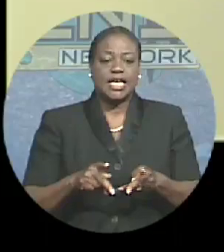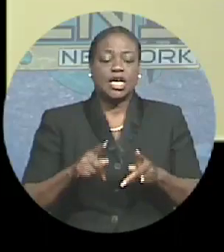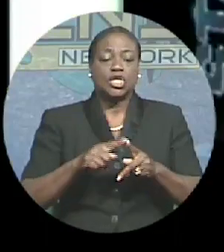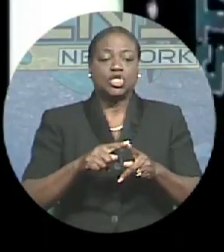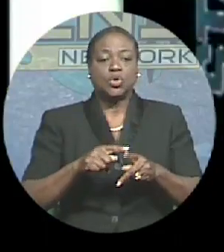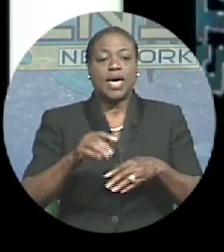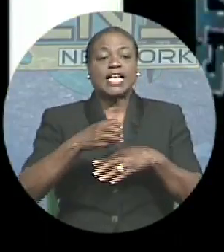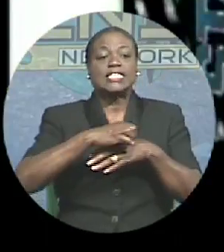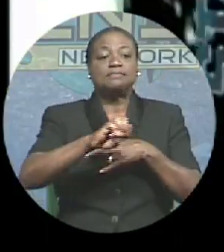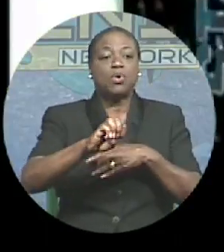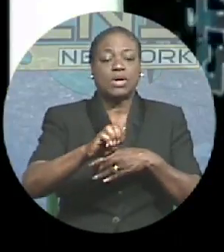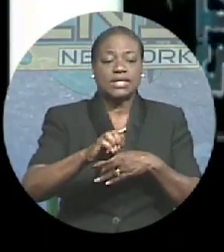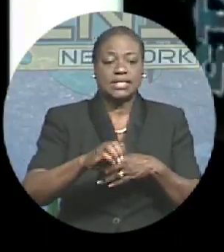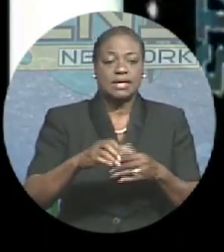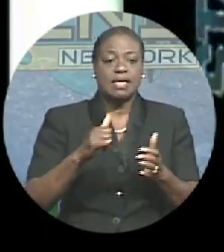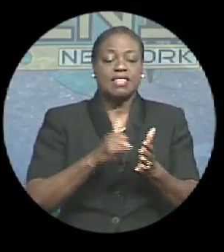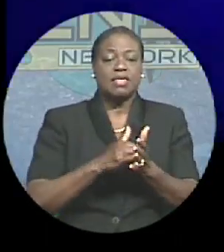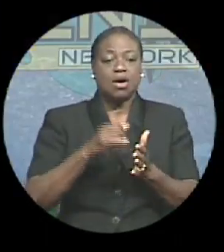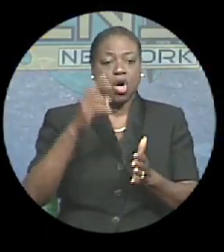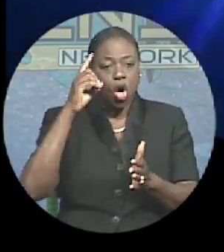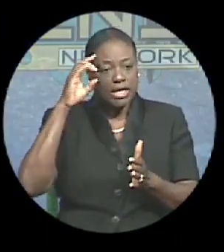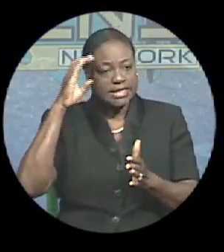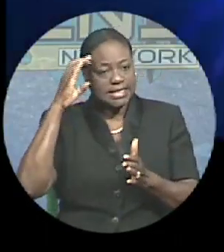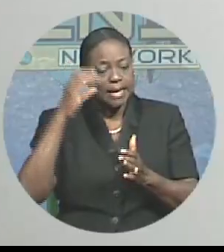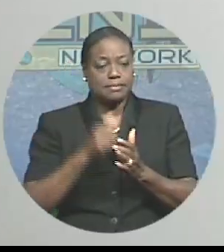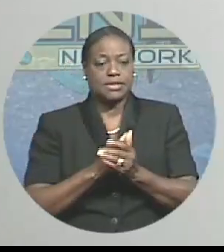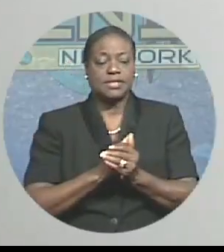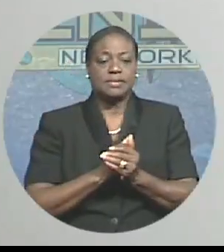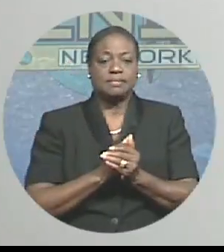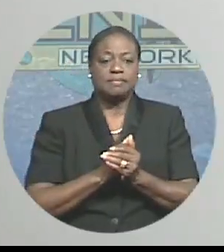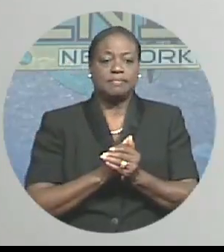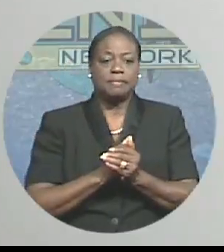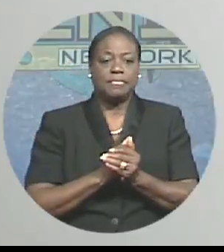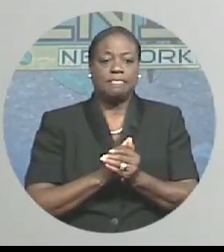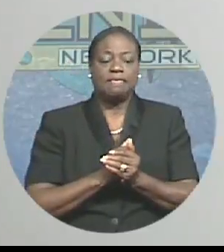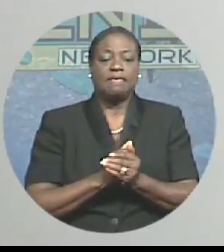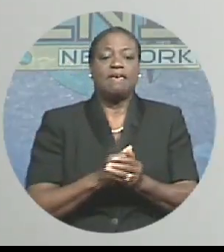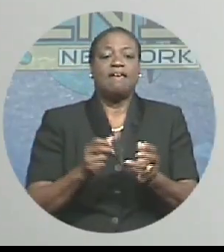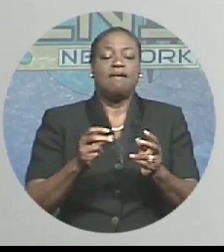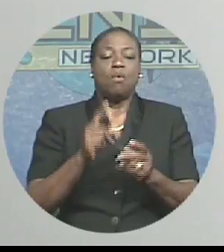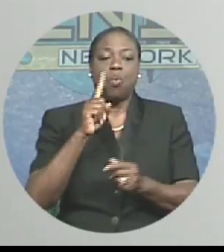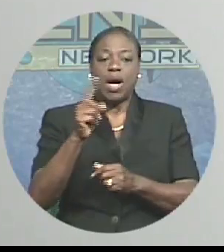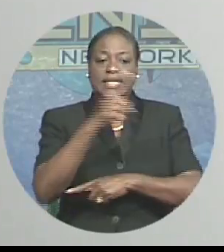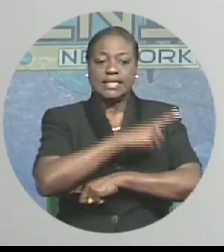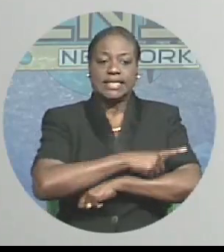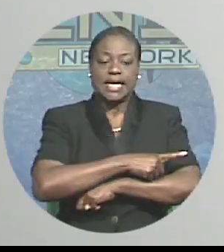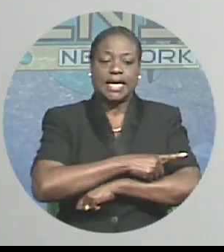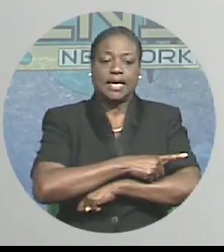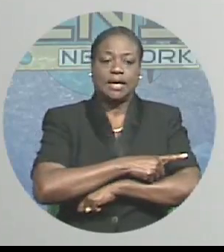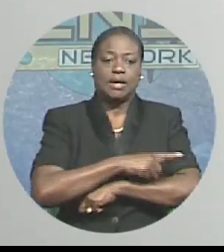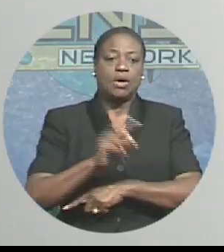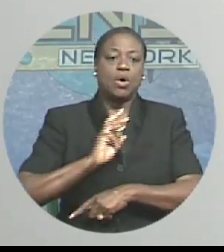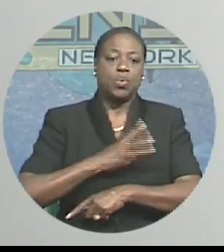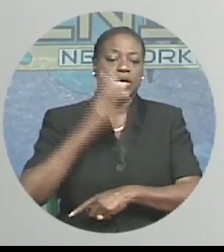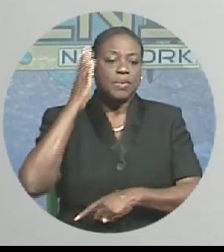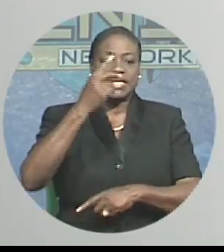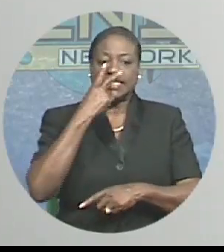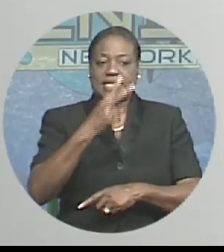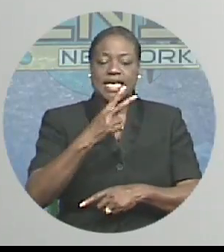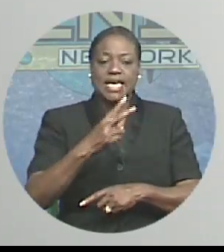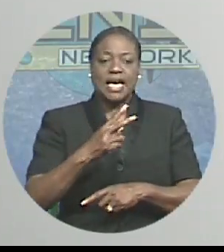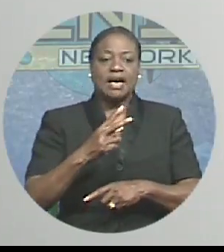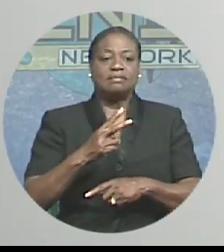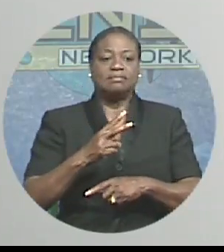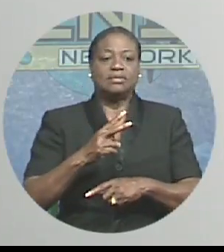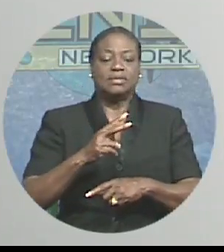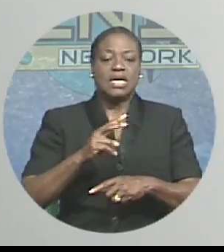the other CWC Lime territories? So the support has been fantastic, and very well. One day we may see in a Star Maker Jamaica,